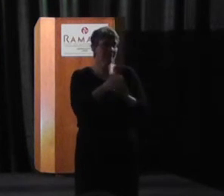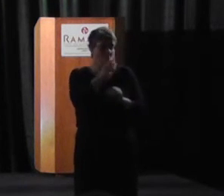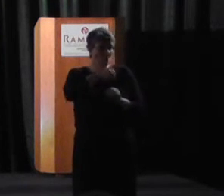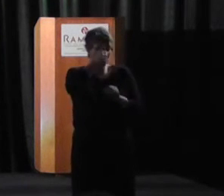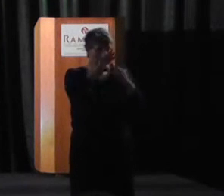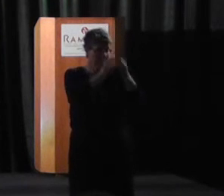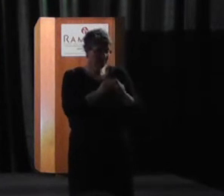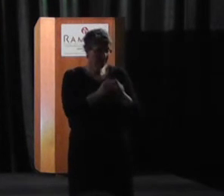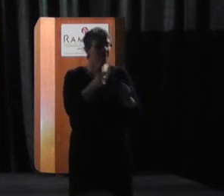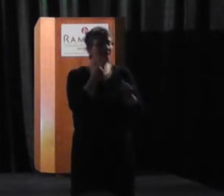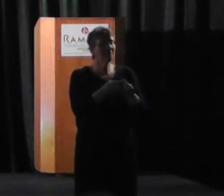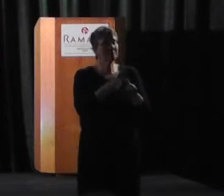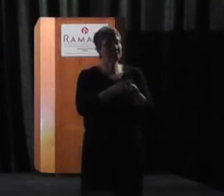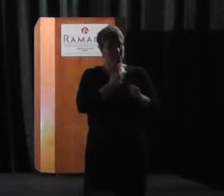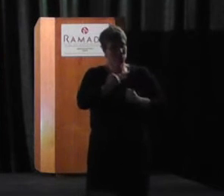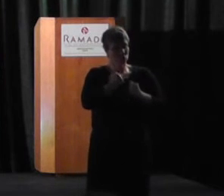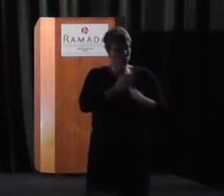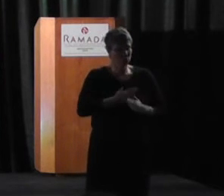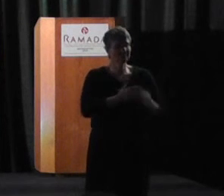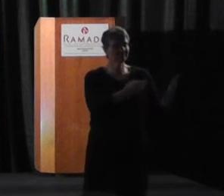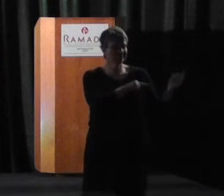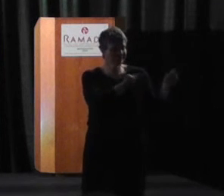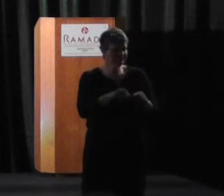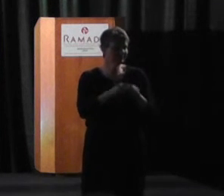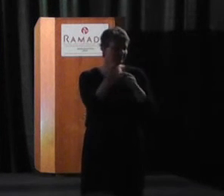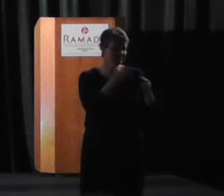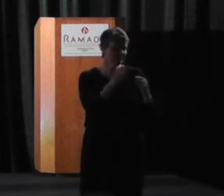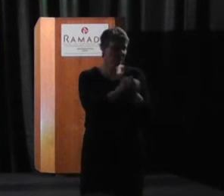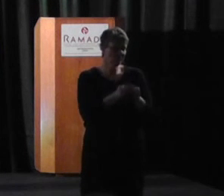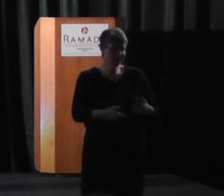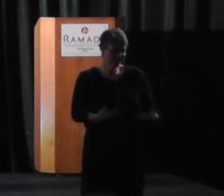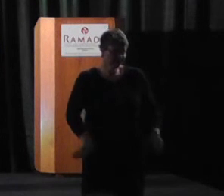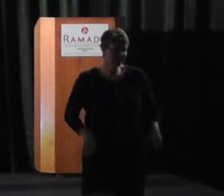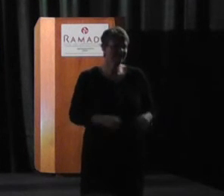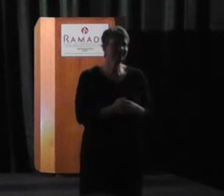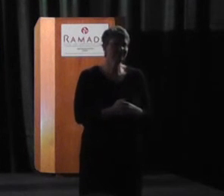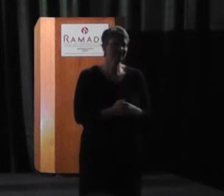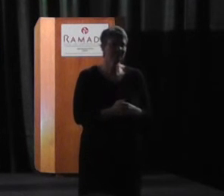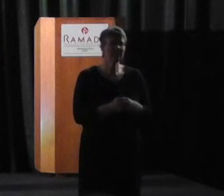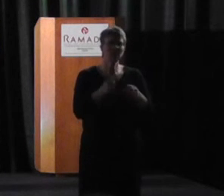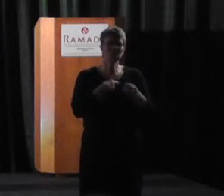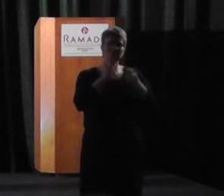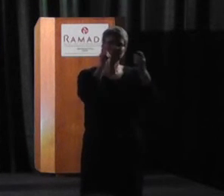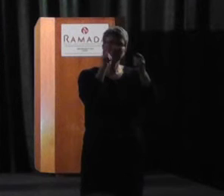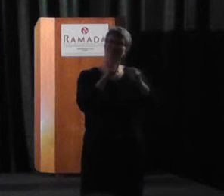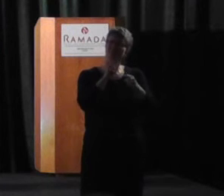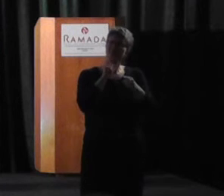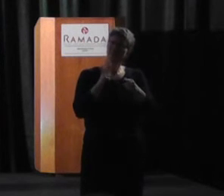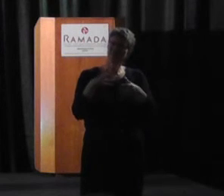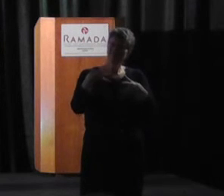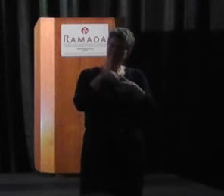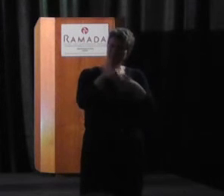equality. Inclusive change in our built environment is painless when we set our mind to it. The garage door opener is